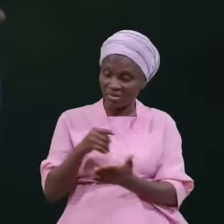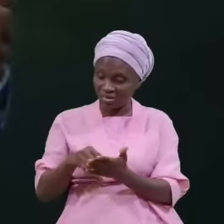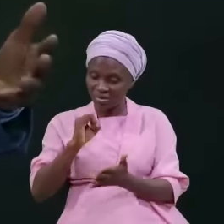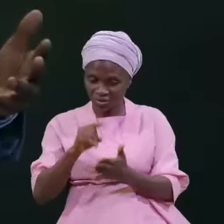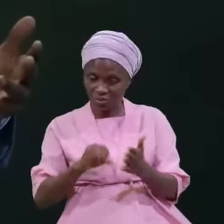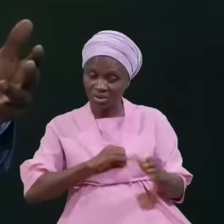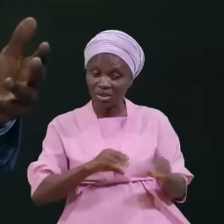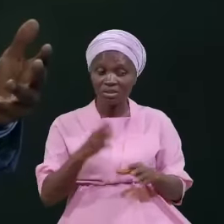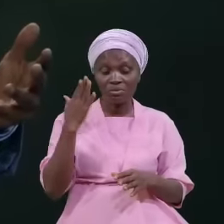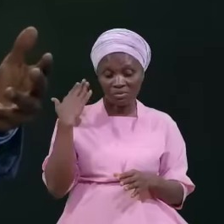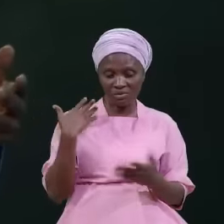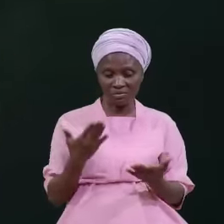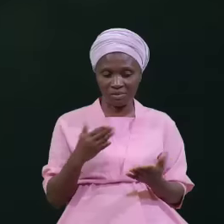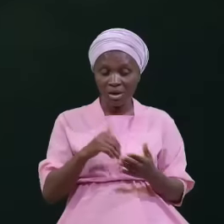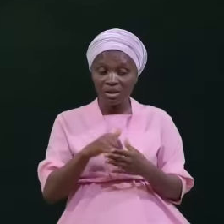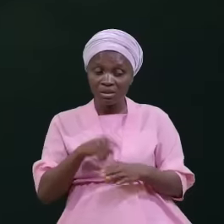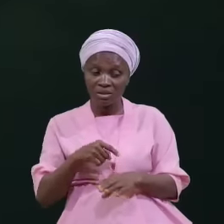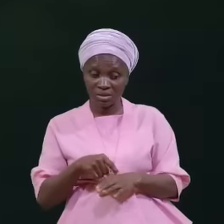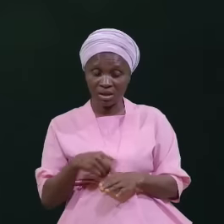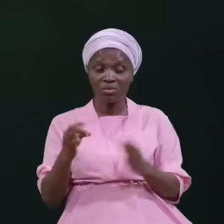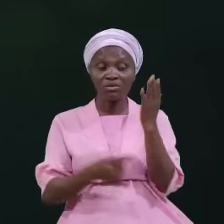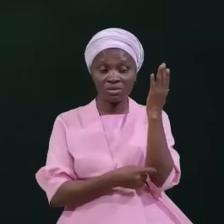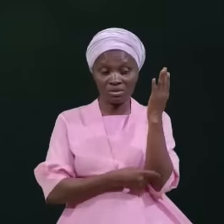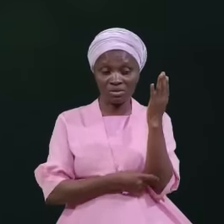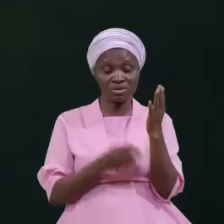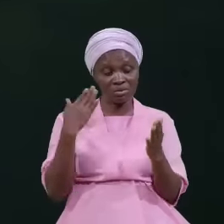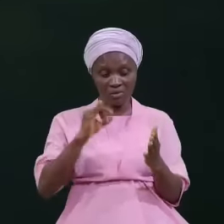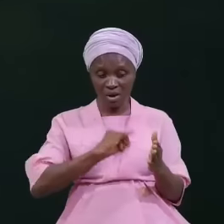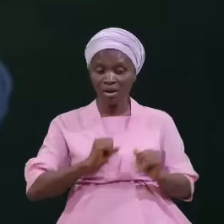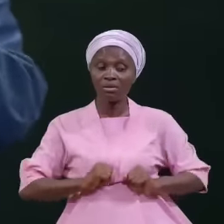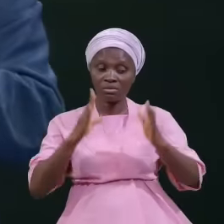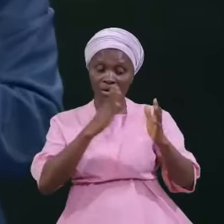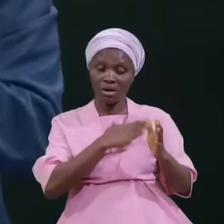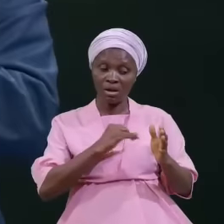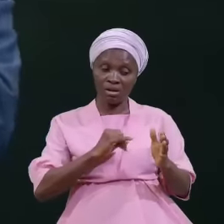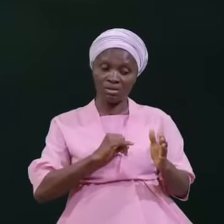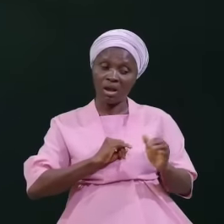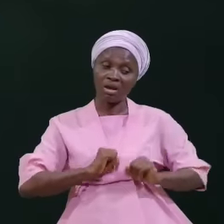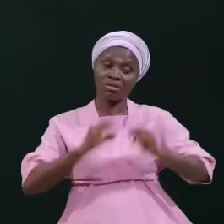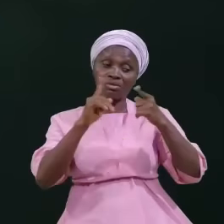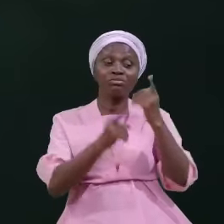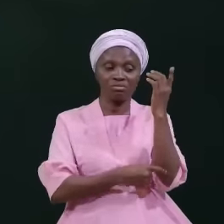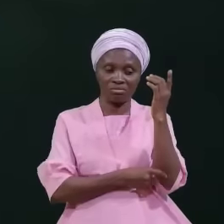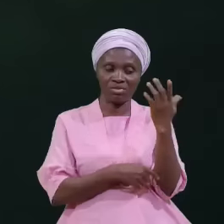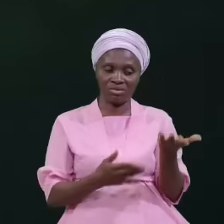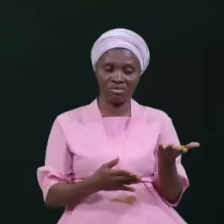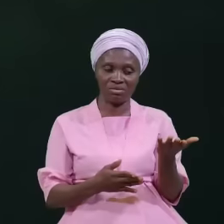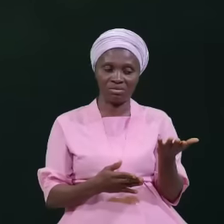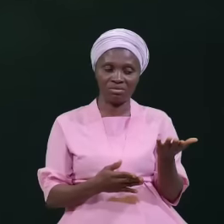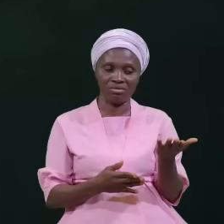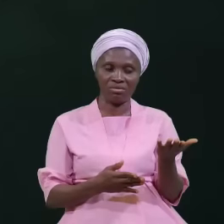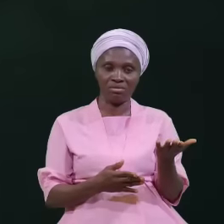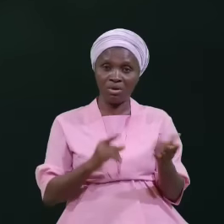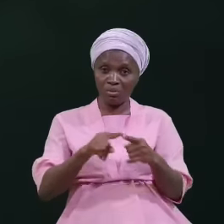In a time of temptation, I yielded, I surrendered. But now I come to right the